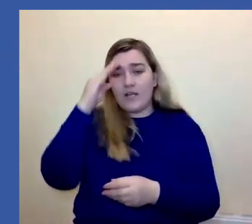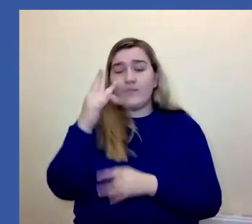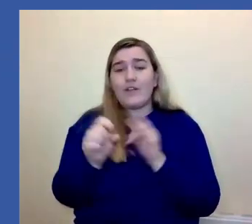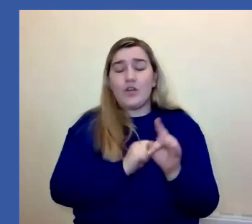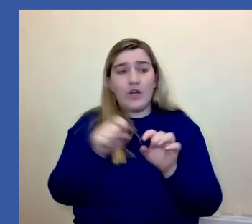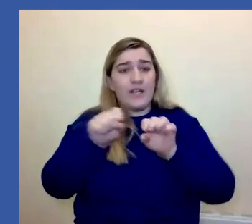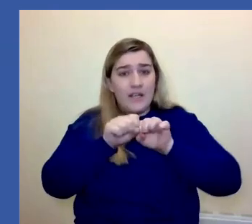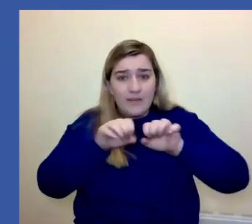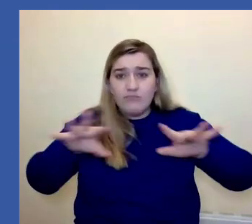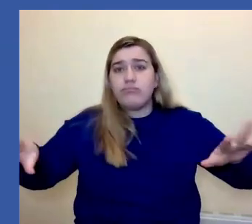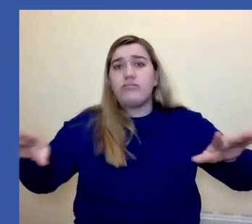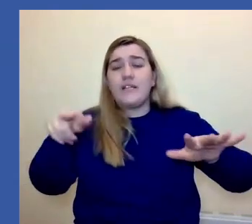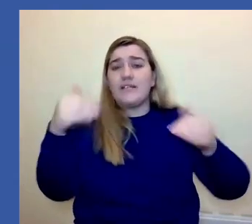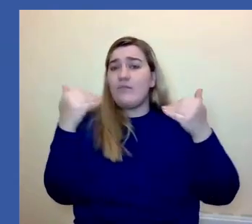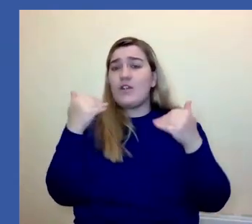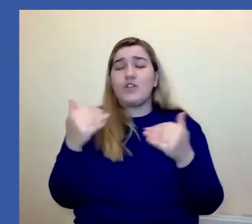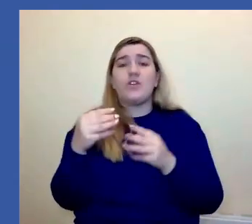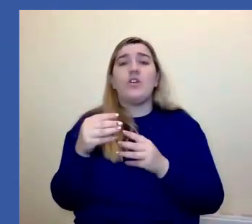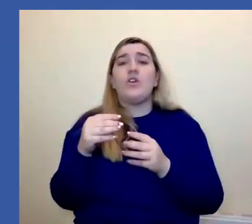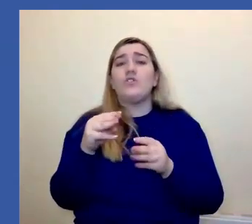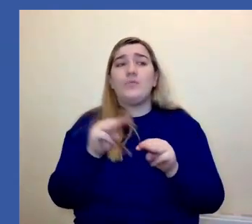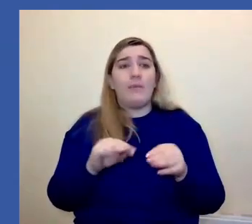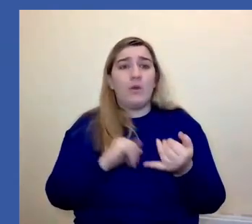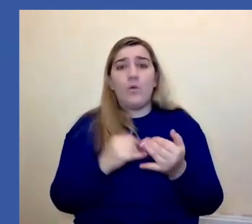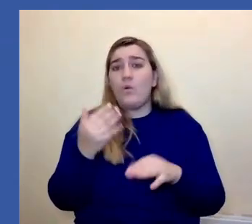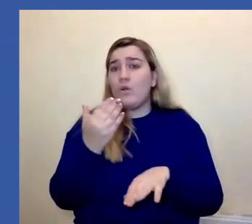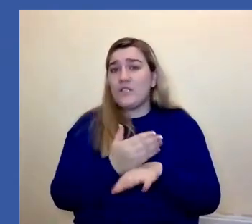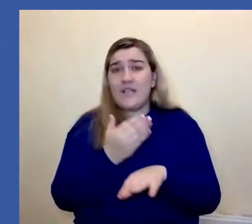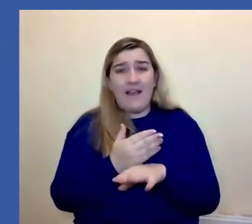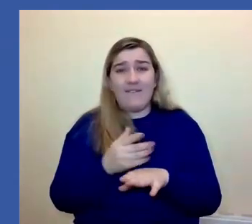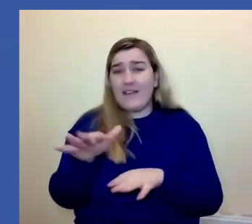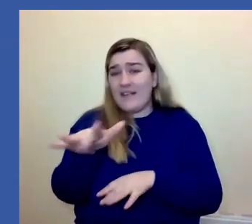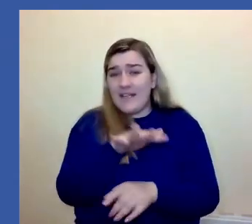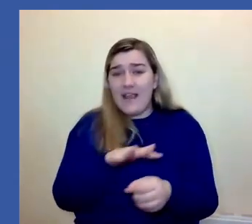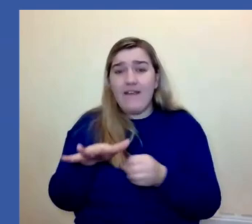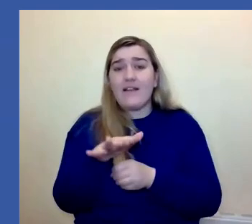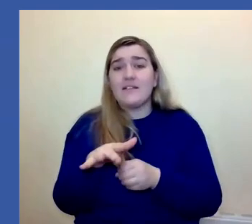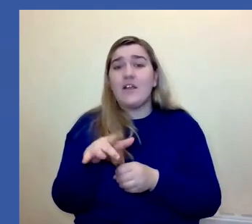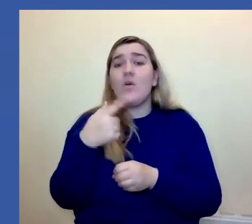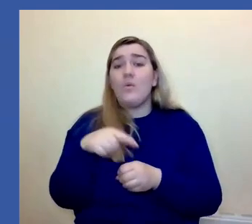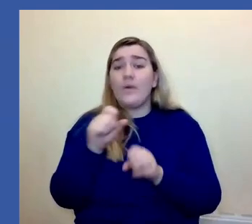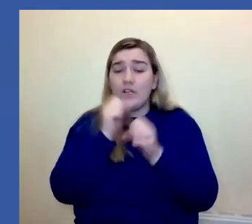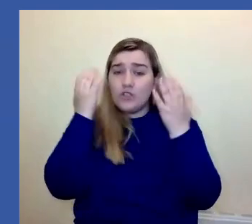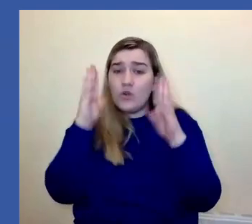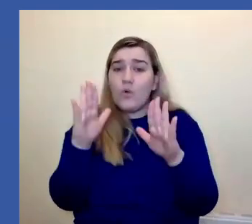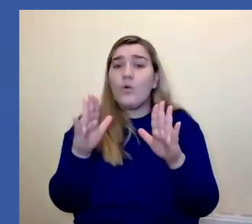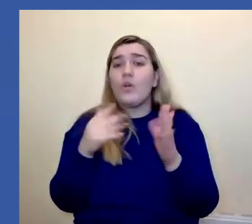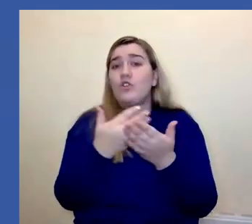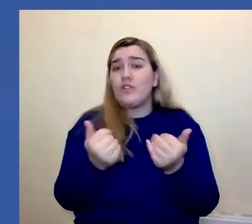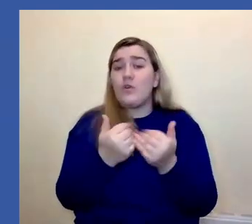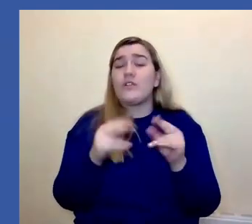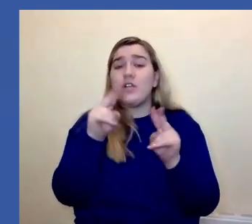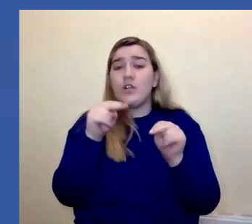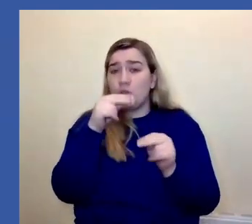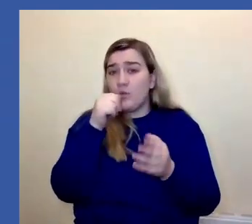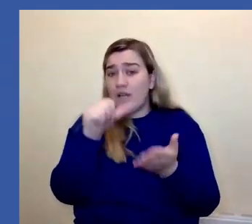people who work and support people with disabilities across all of our services. We will highlight the resource in our newsletter, which will